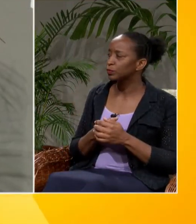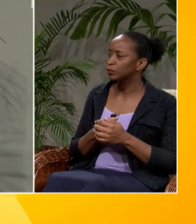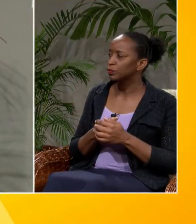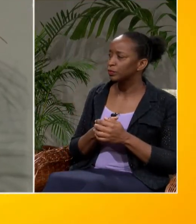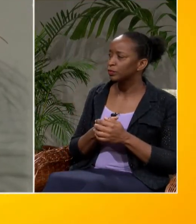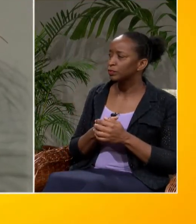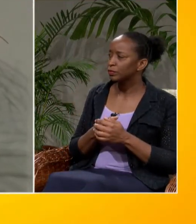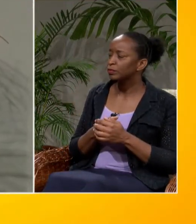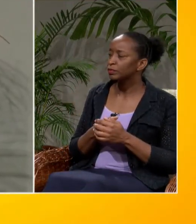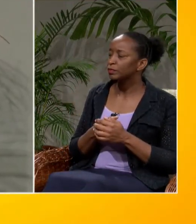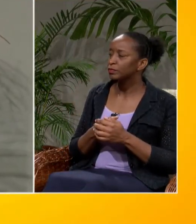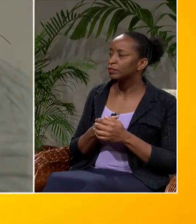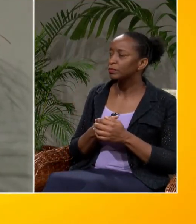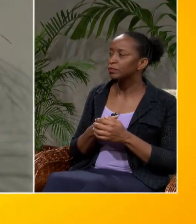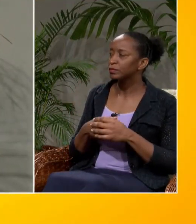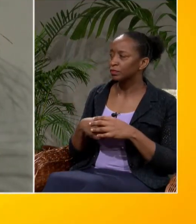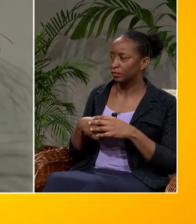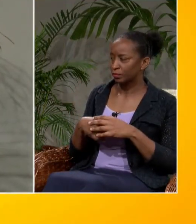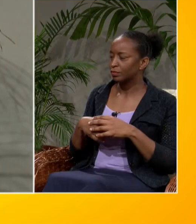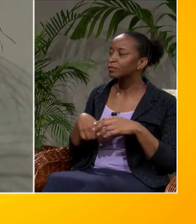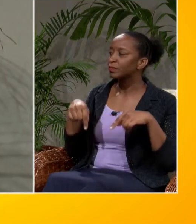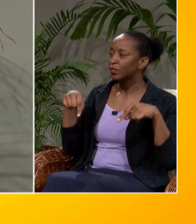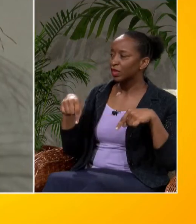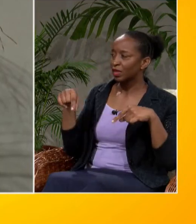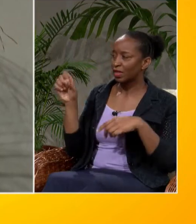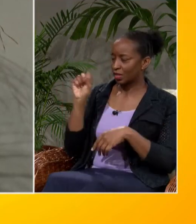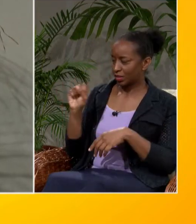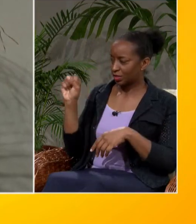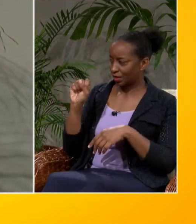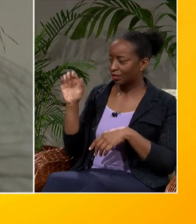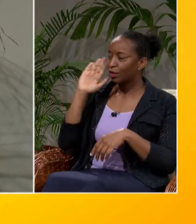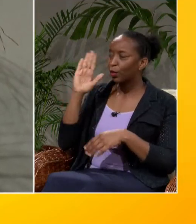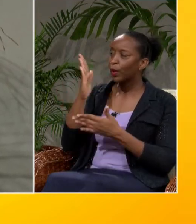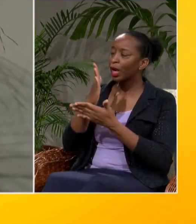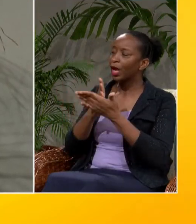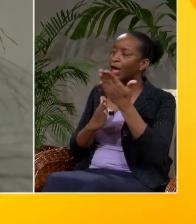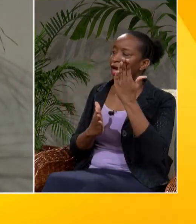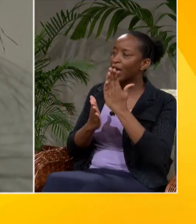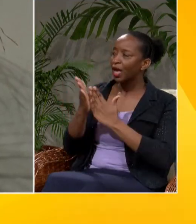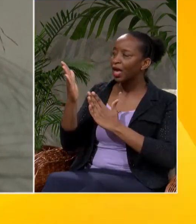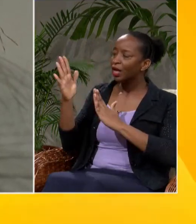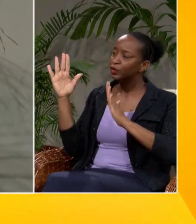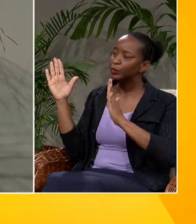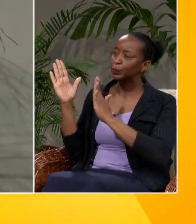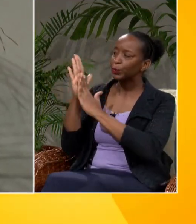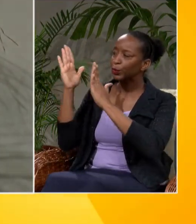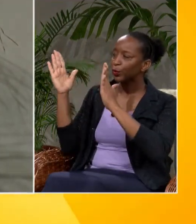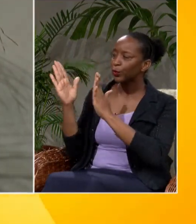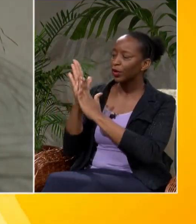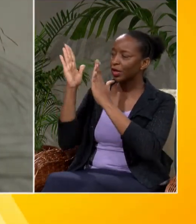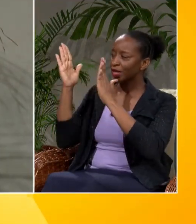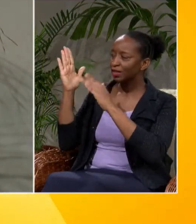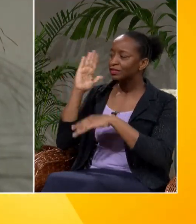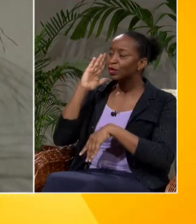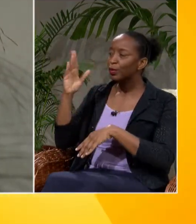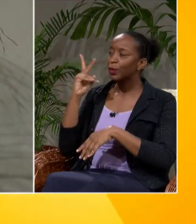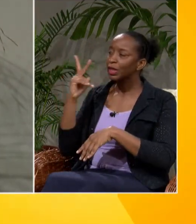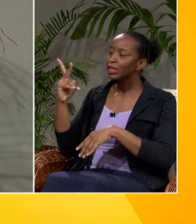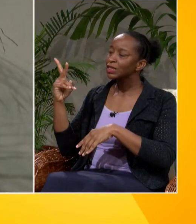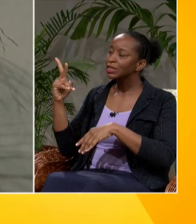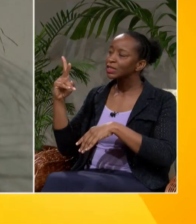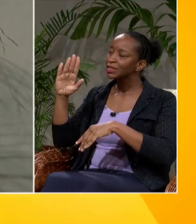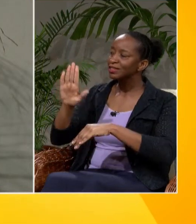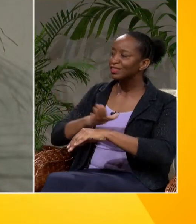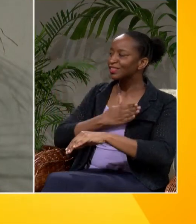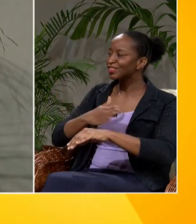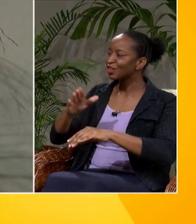This Saturday coming, we're going to have hands in praises, whereas you're going to see sounds in sign